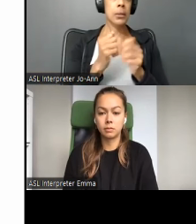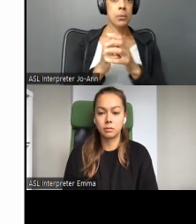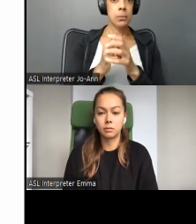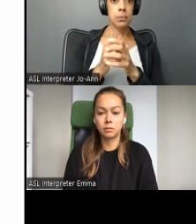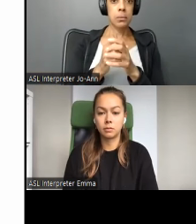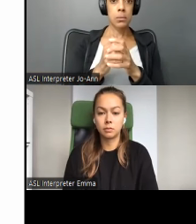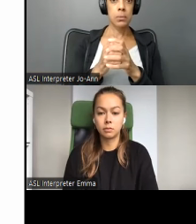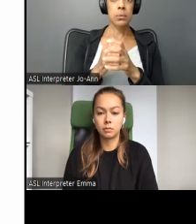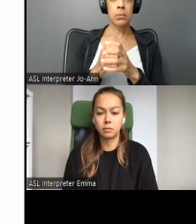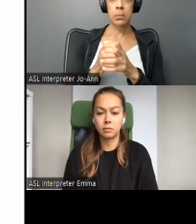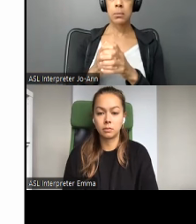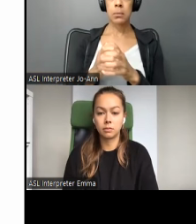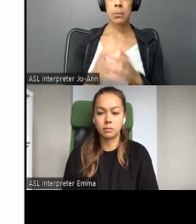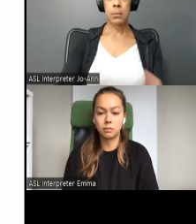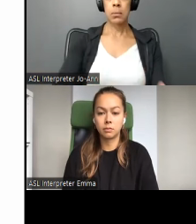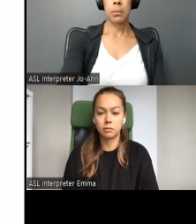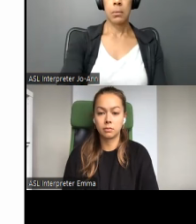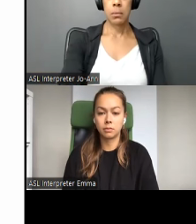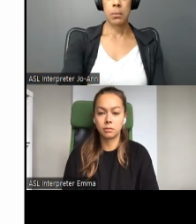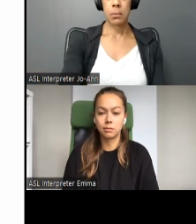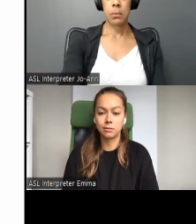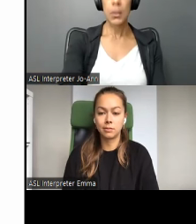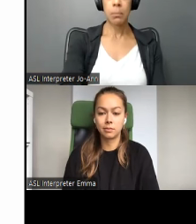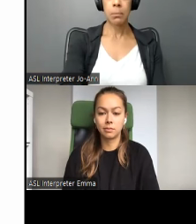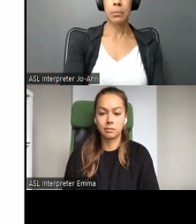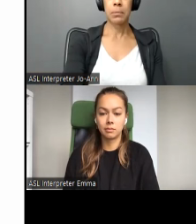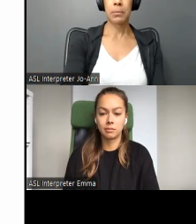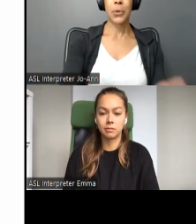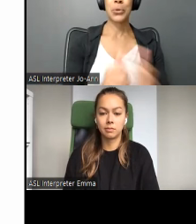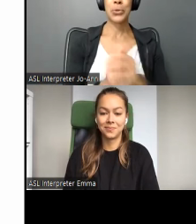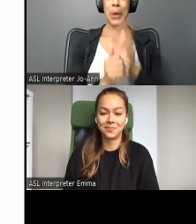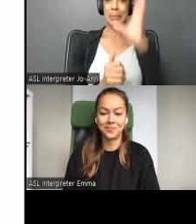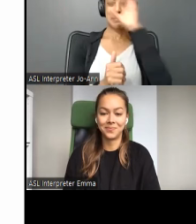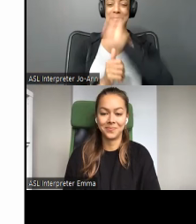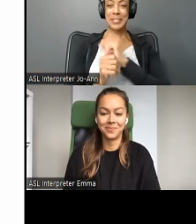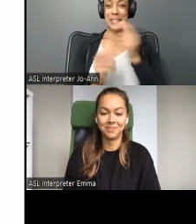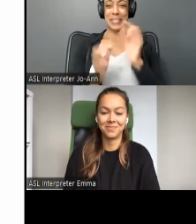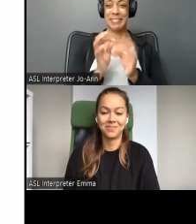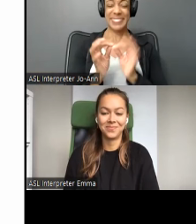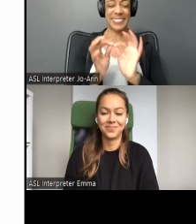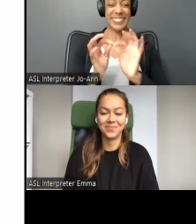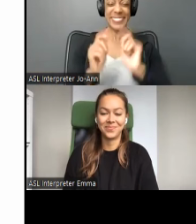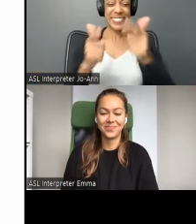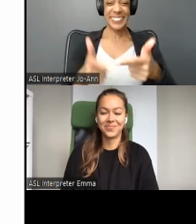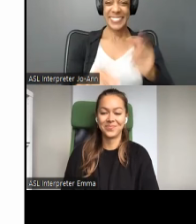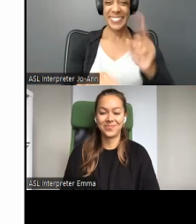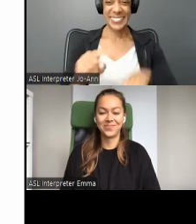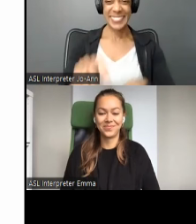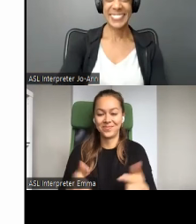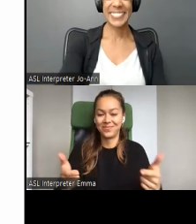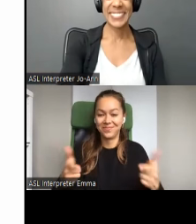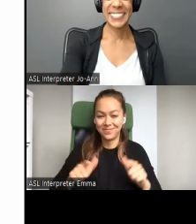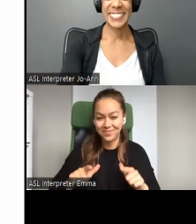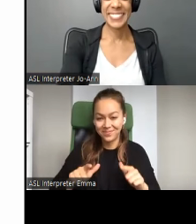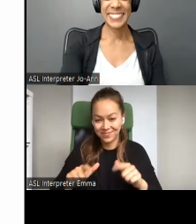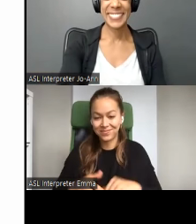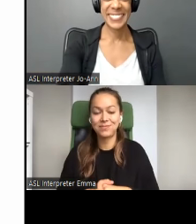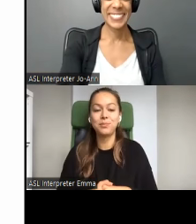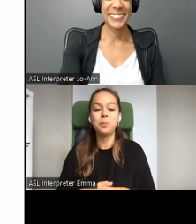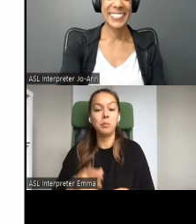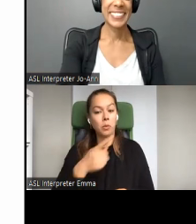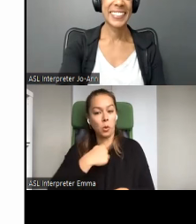quite loudly, but we need to remember that we need to be good role models for Jeremy, and we need to help him regulate his emotions